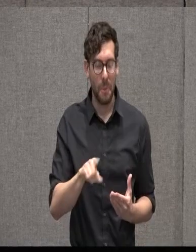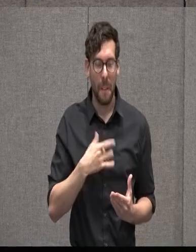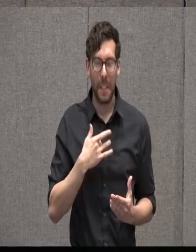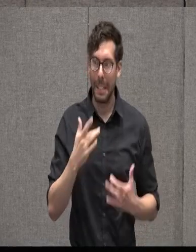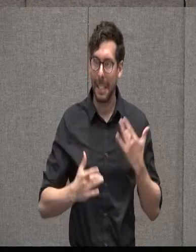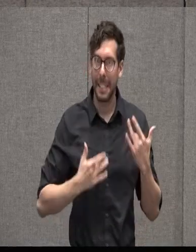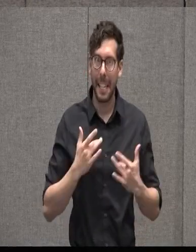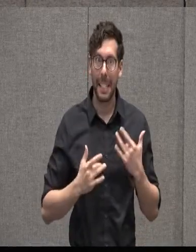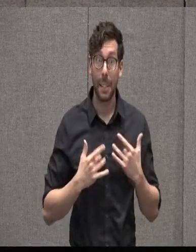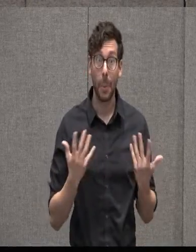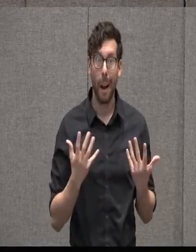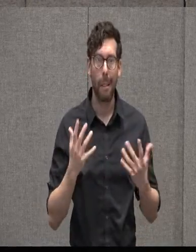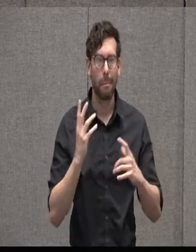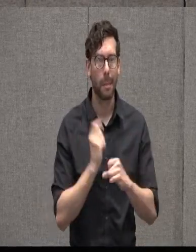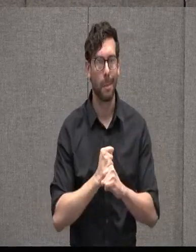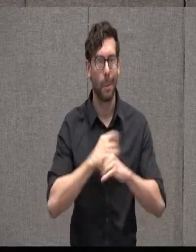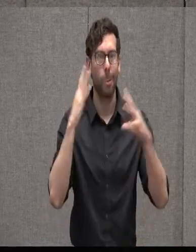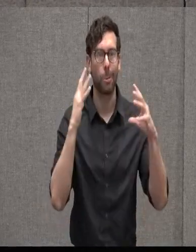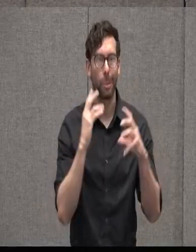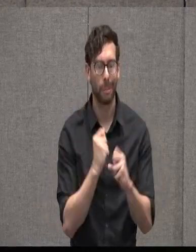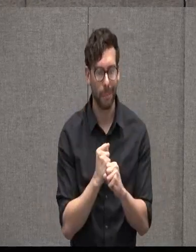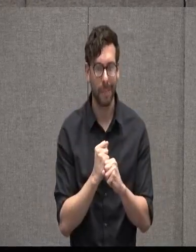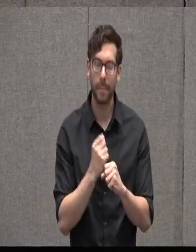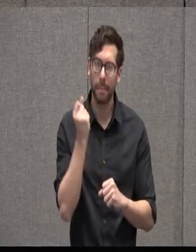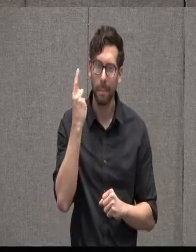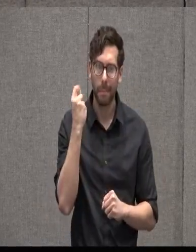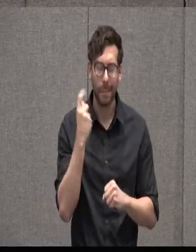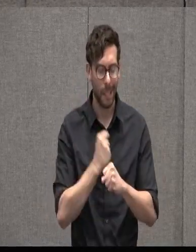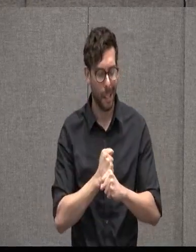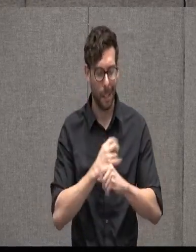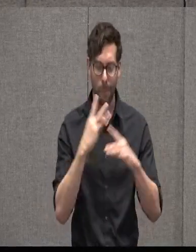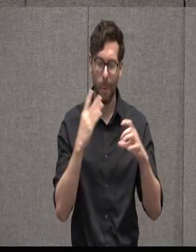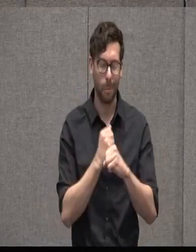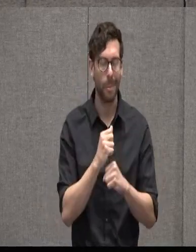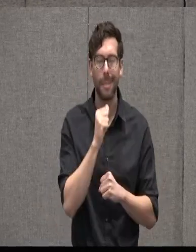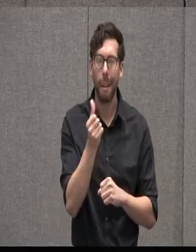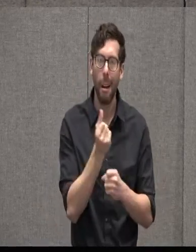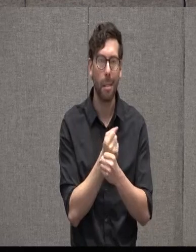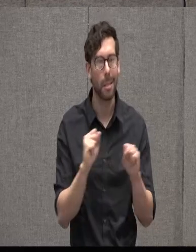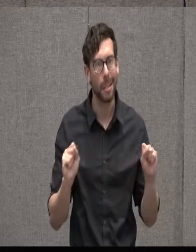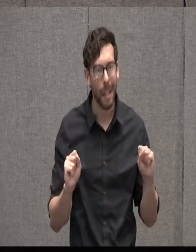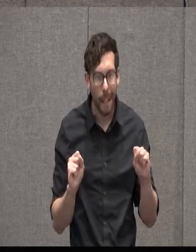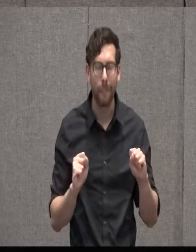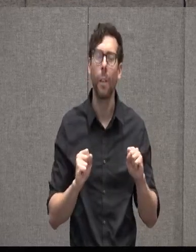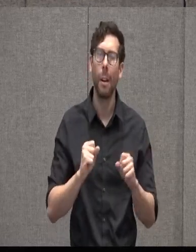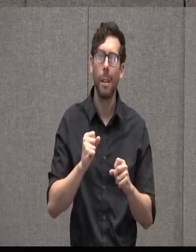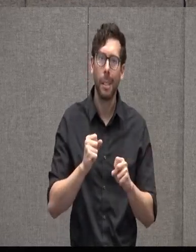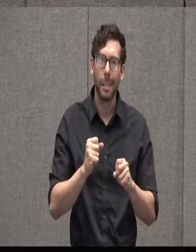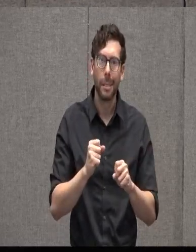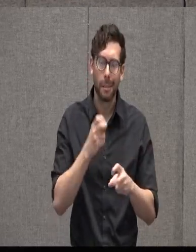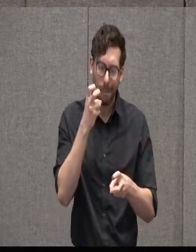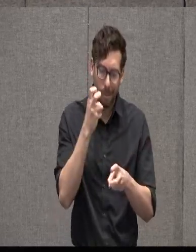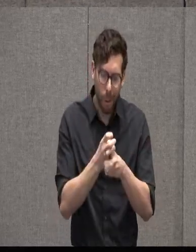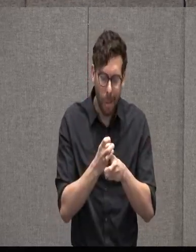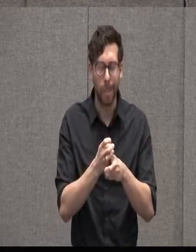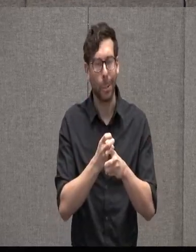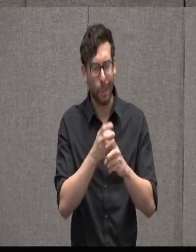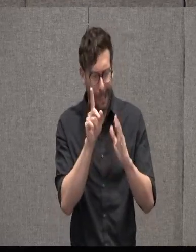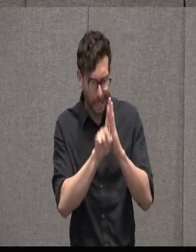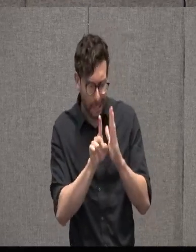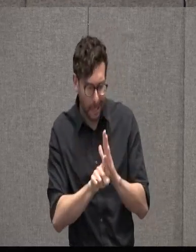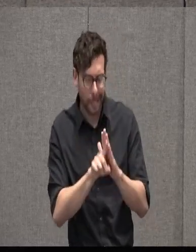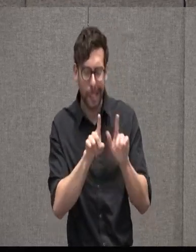example of a collision that would excite you is thinking about an explosion. Again, explosions are not safe and something that we can